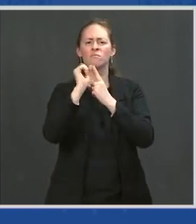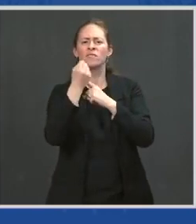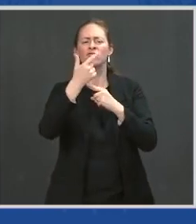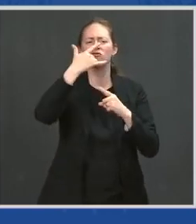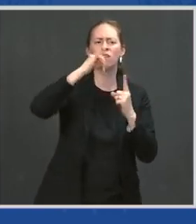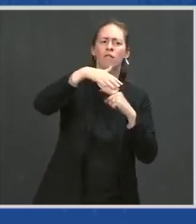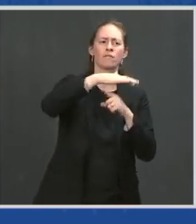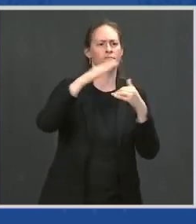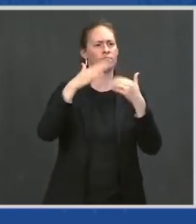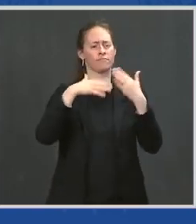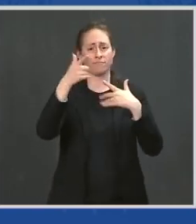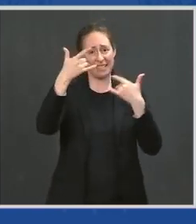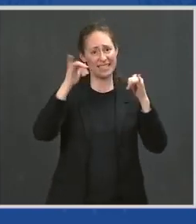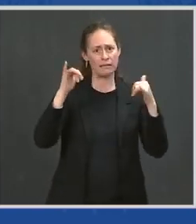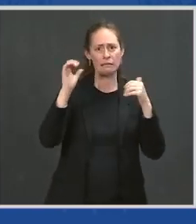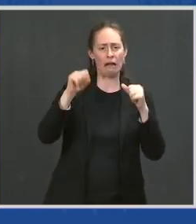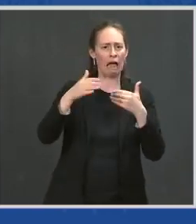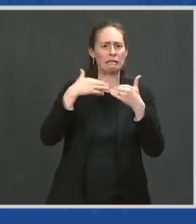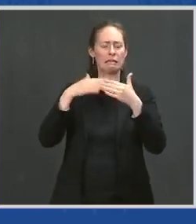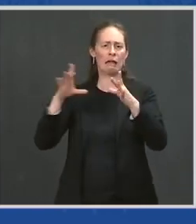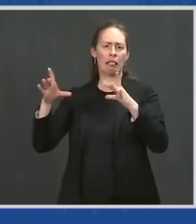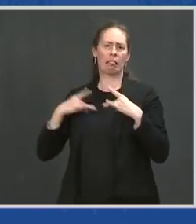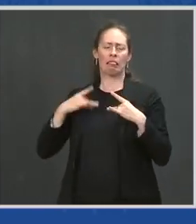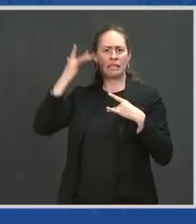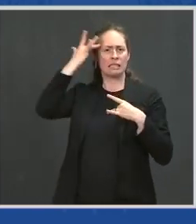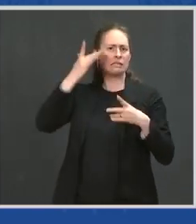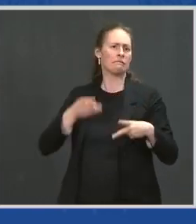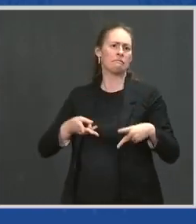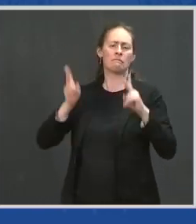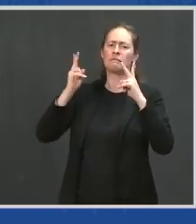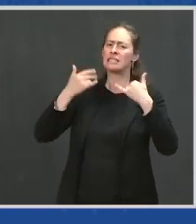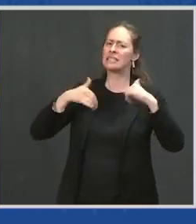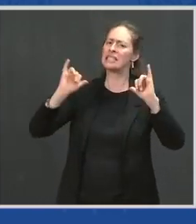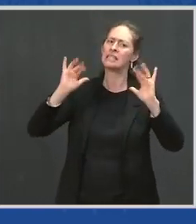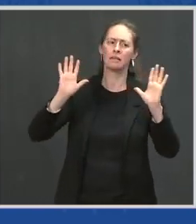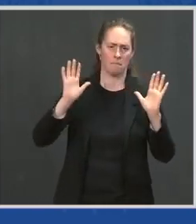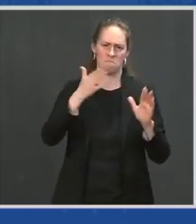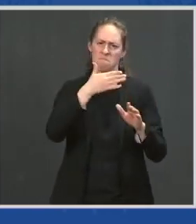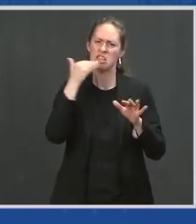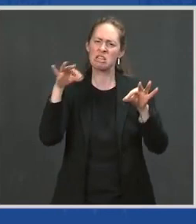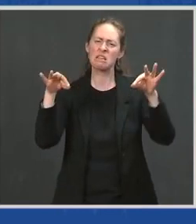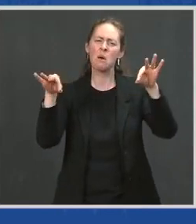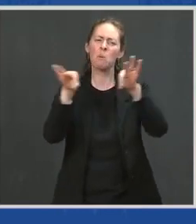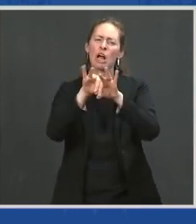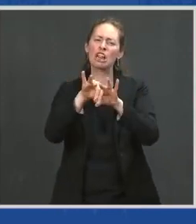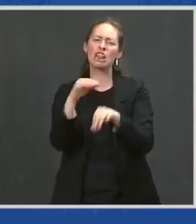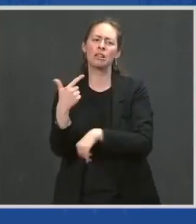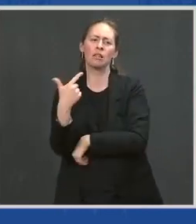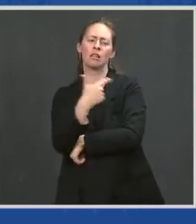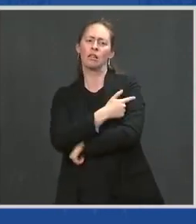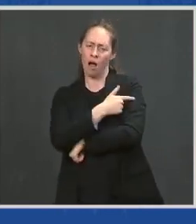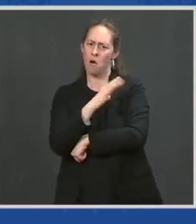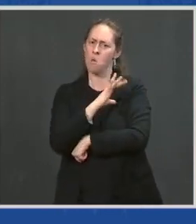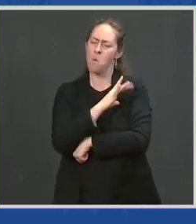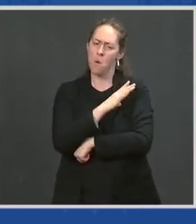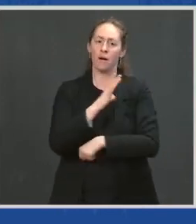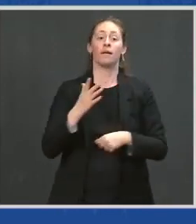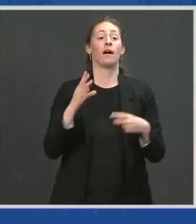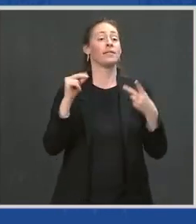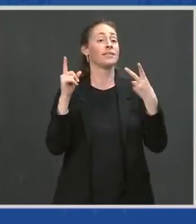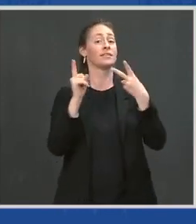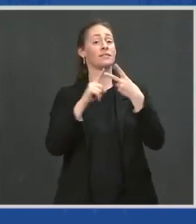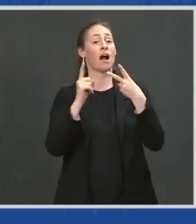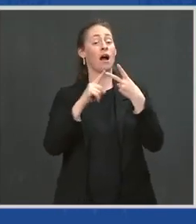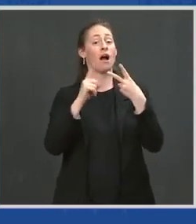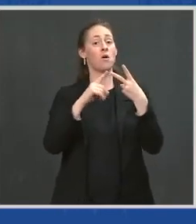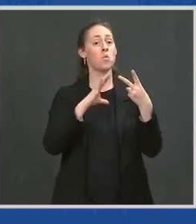vulnerable. The vaccine can save your life. The second reason to get vaccinated is to protect your community,